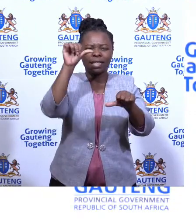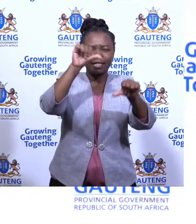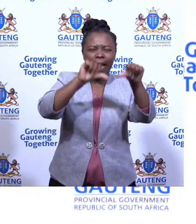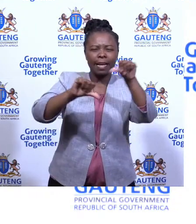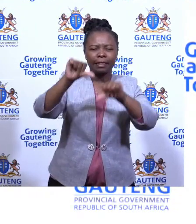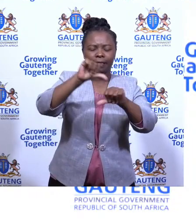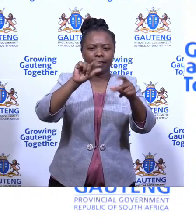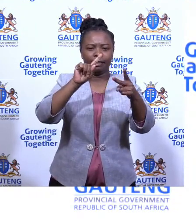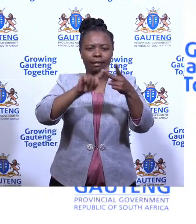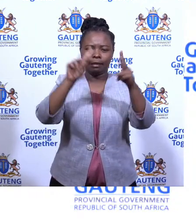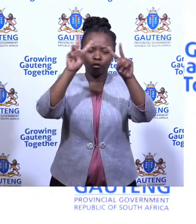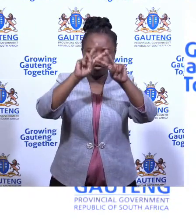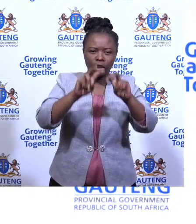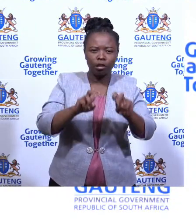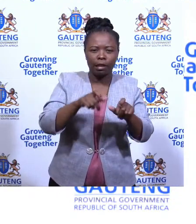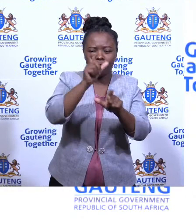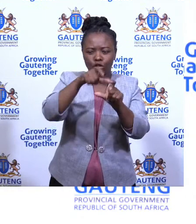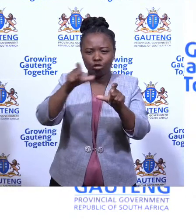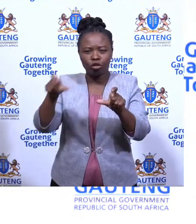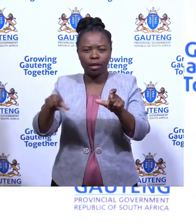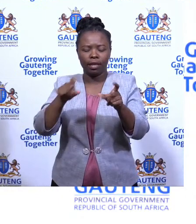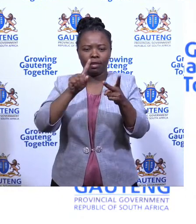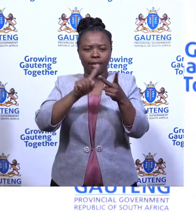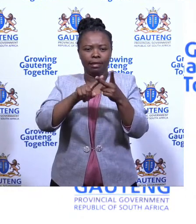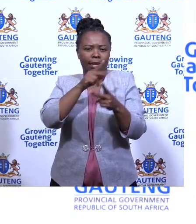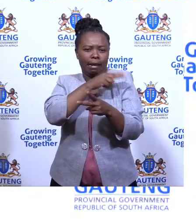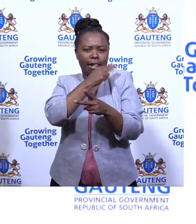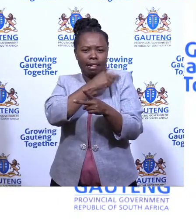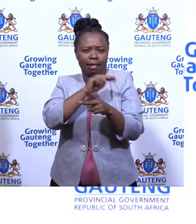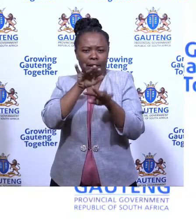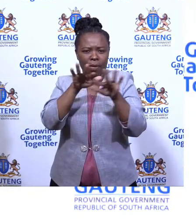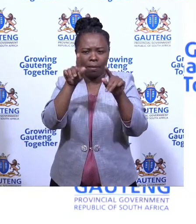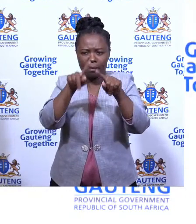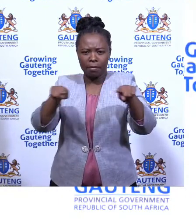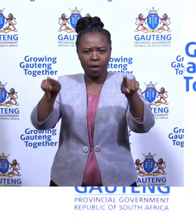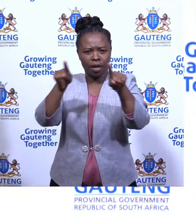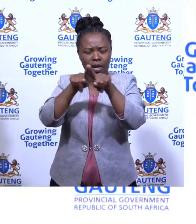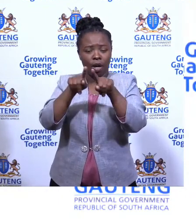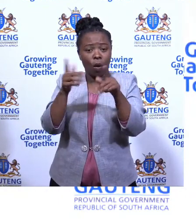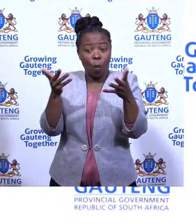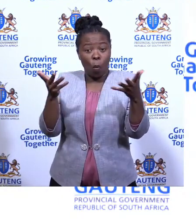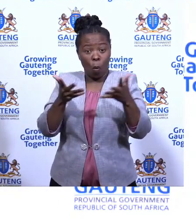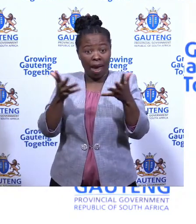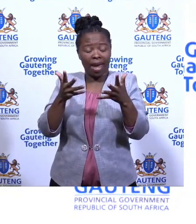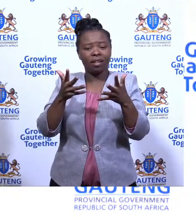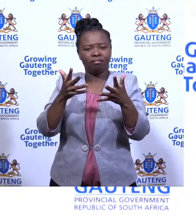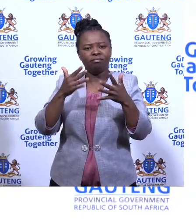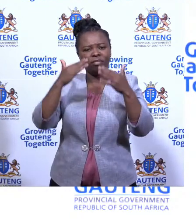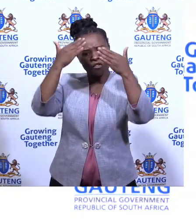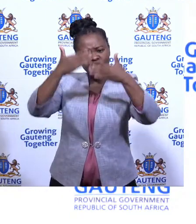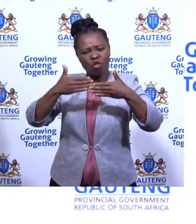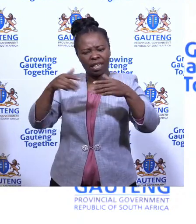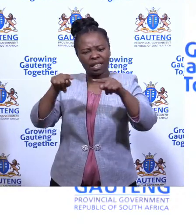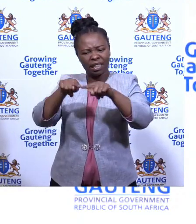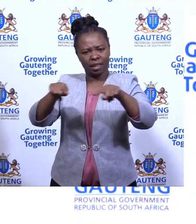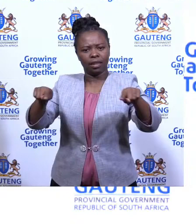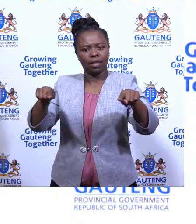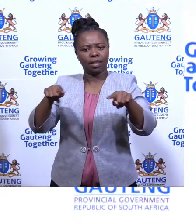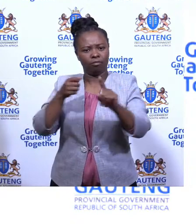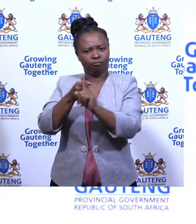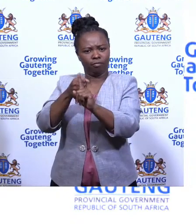scientists, researchers, including the clinicians who are in the cold phase of this